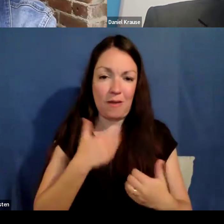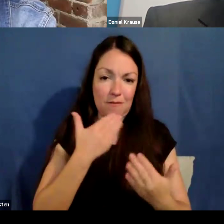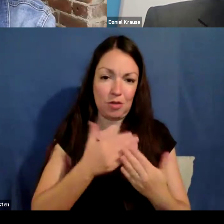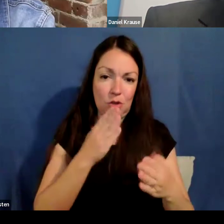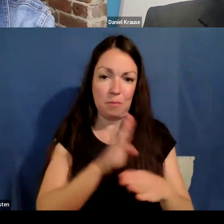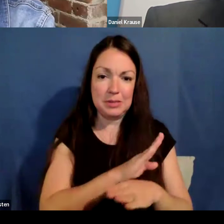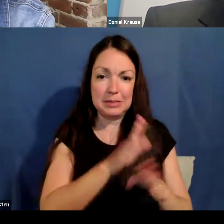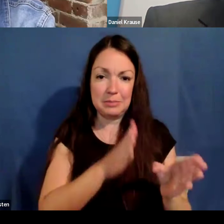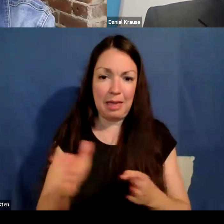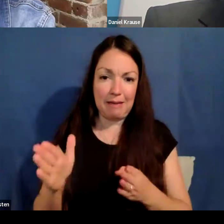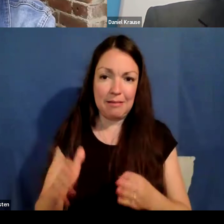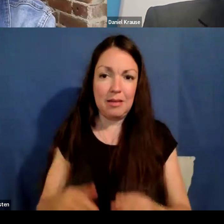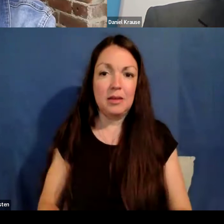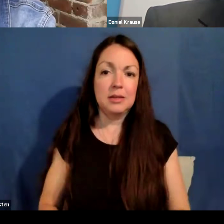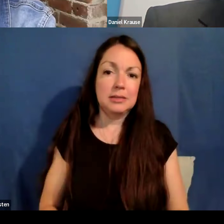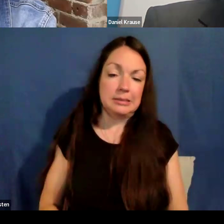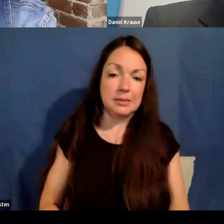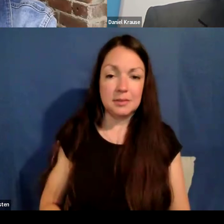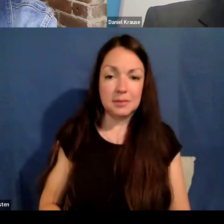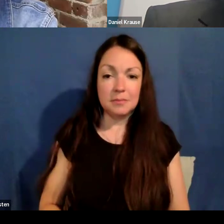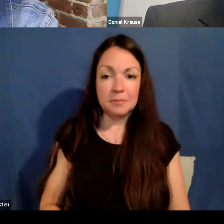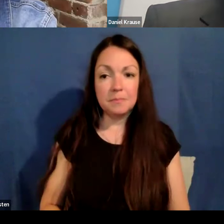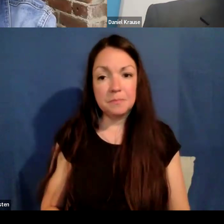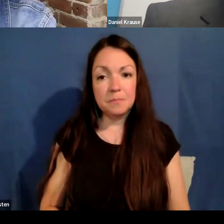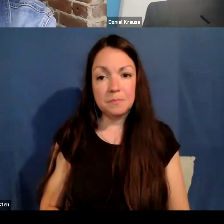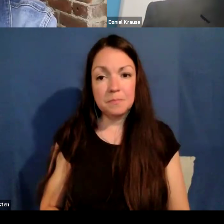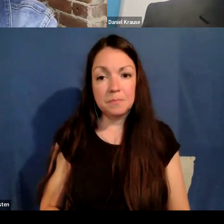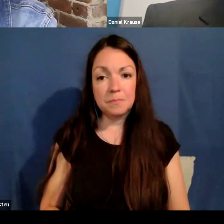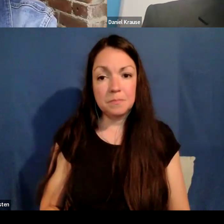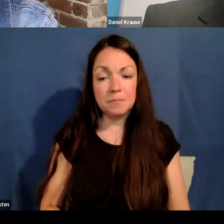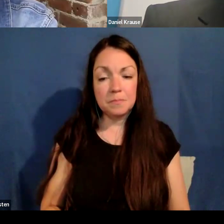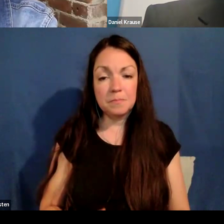plan that you could use that income or lose